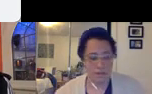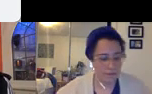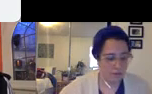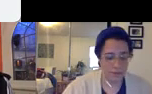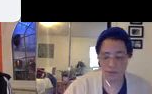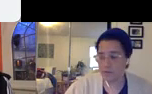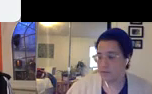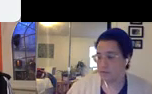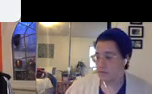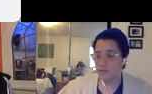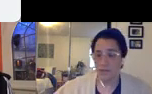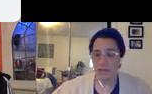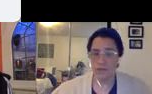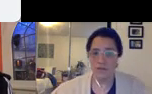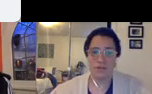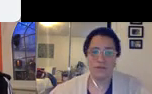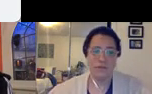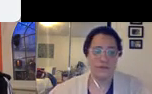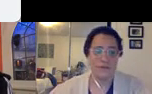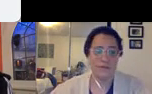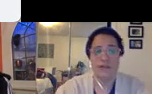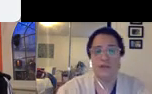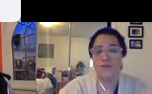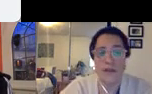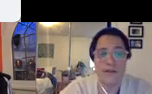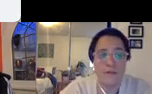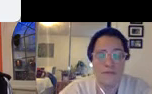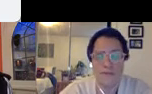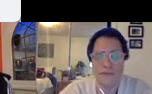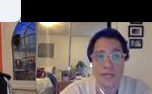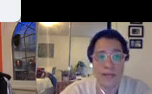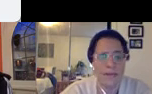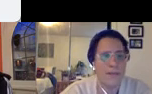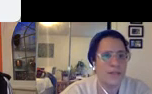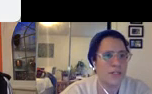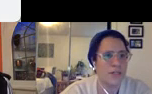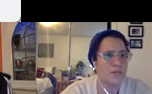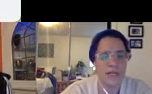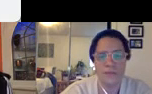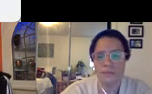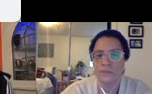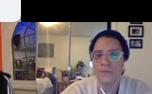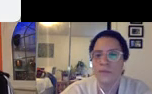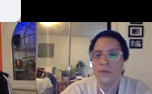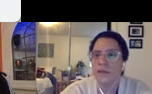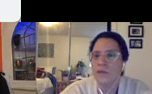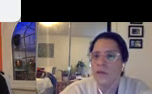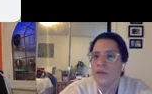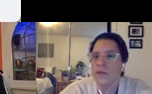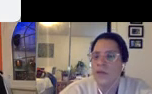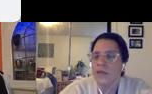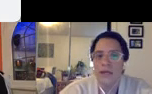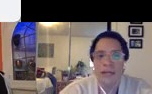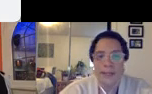very awesome interpreters and everyone else. So thank you for that, for making that mention, Rebecca.